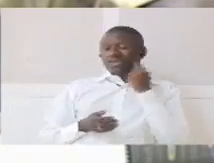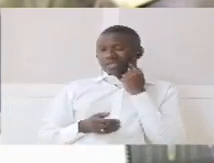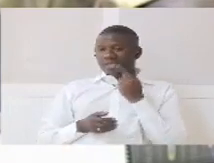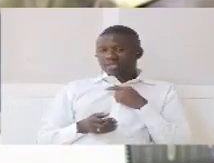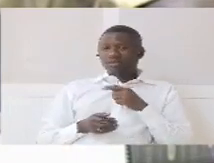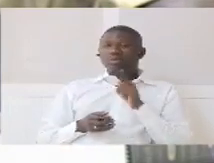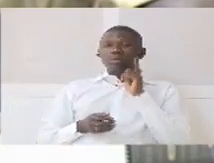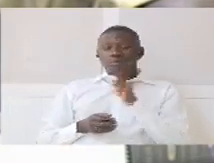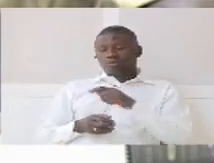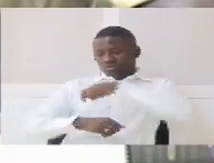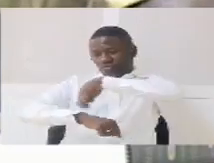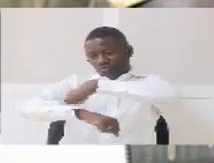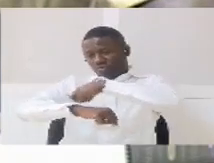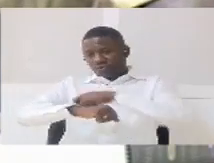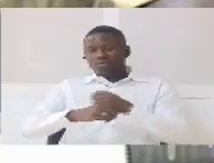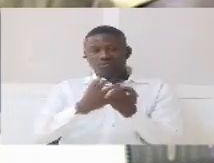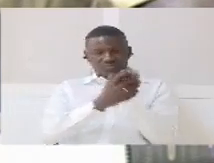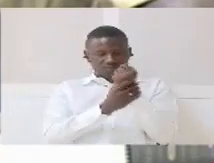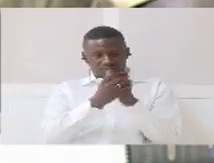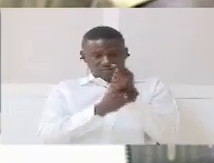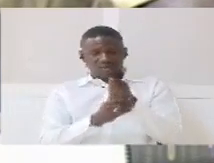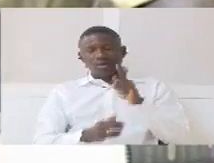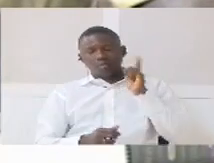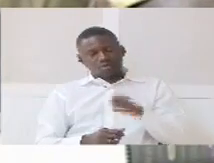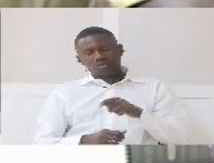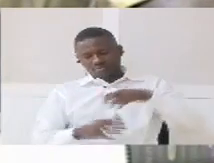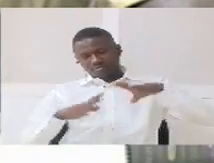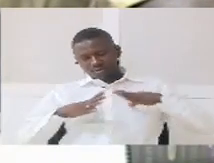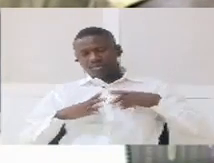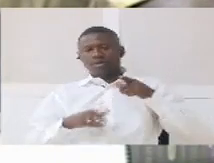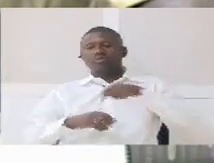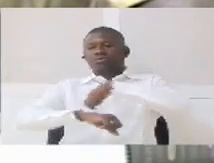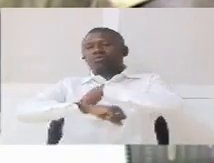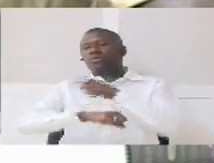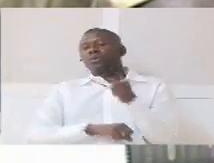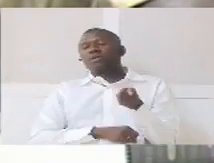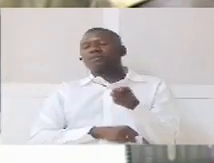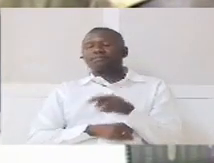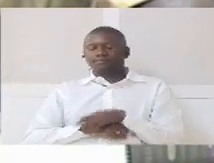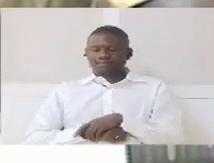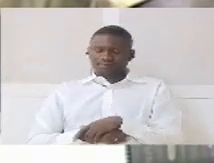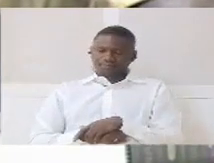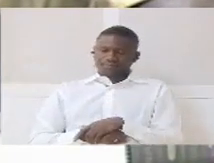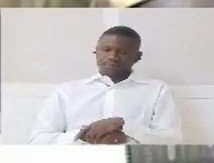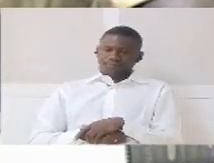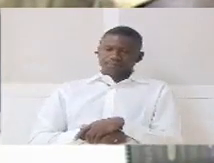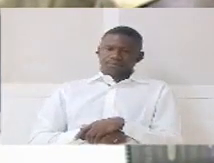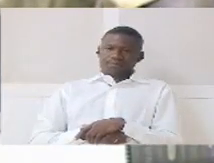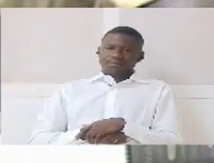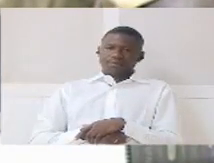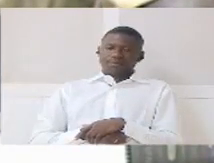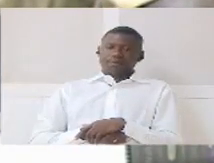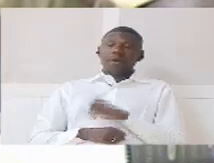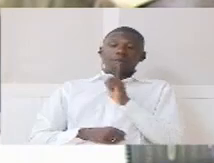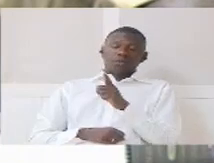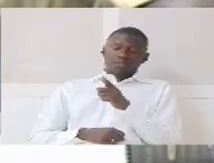is pap that has to be cooked, they will have to prepare it. Okay, special people will be mini alonko. Medical advice.